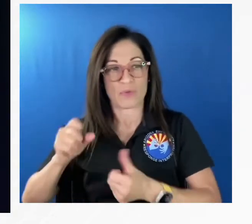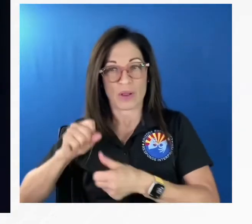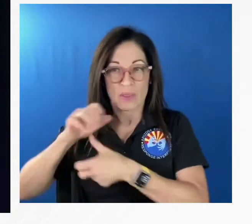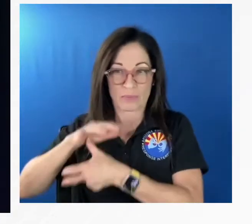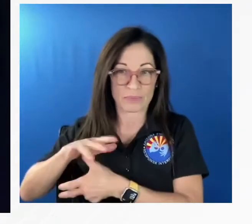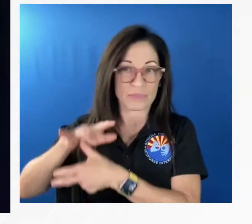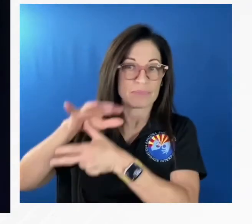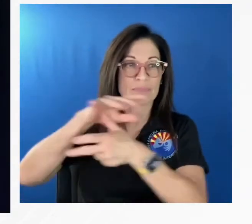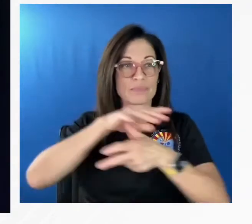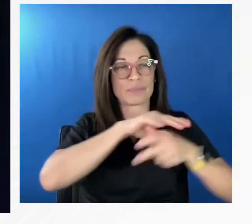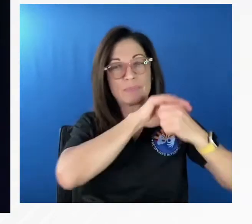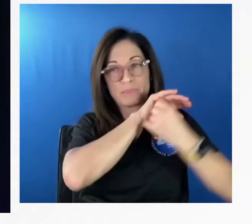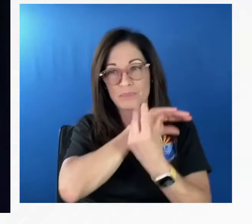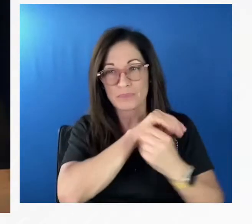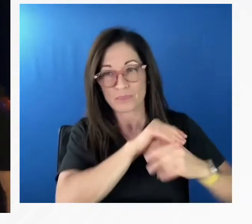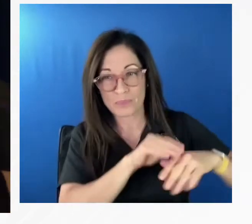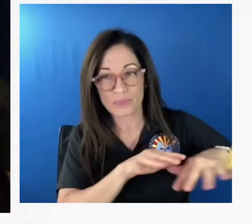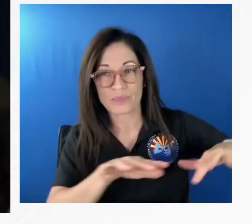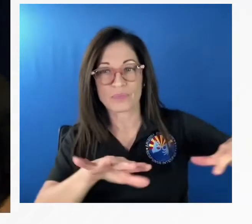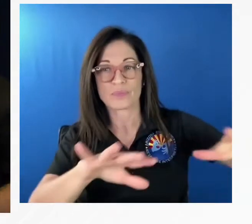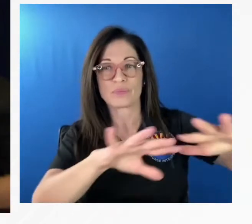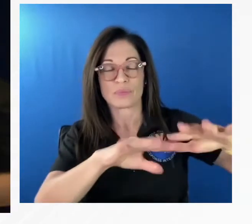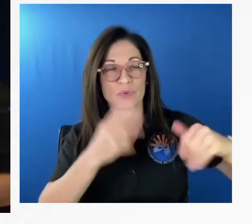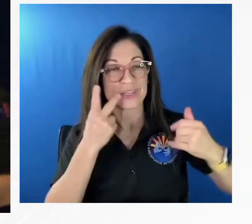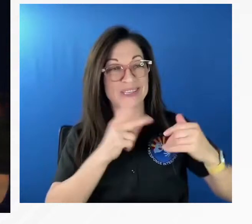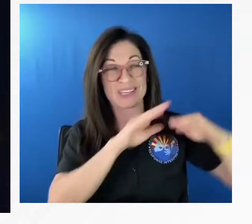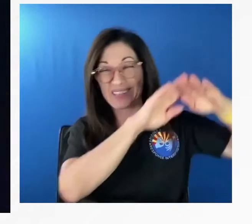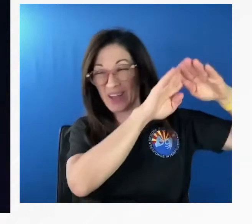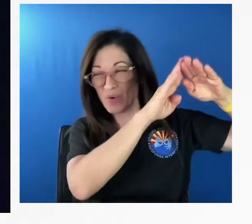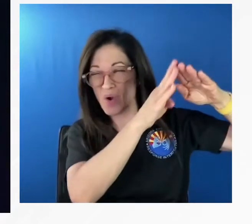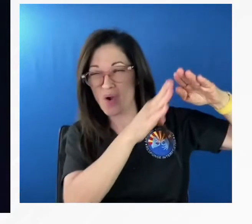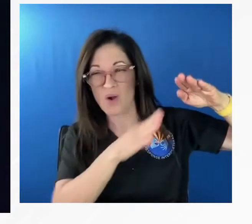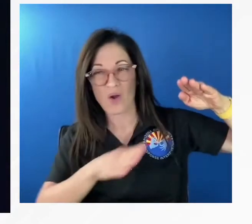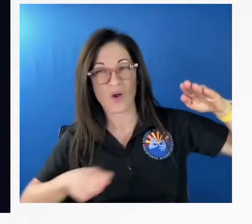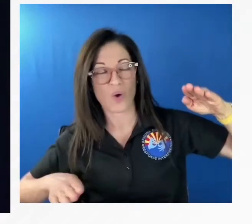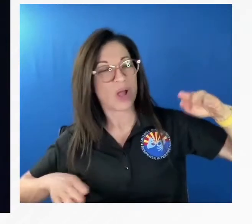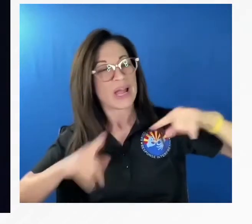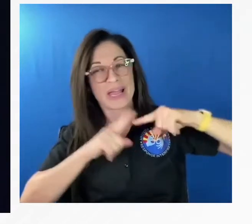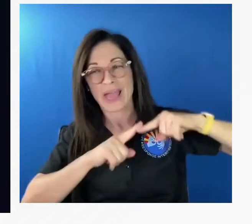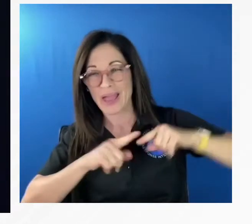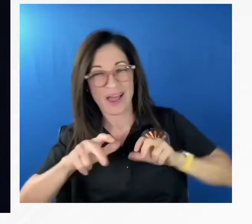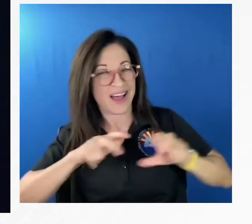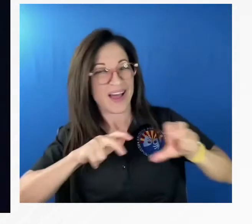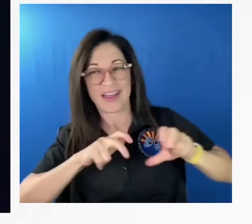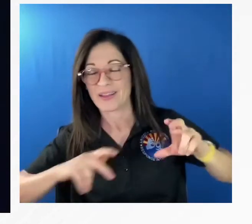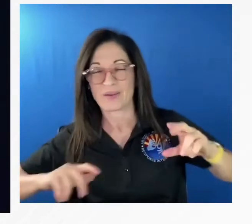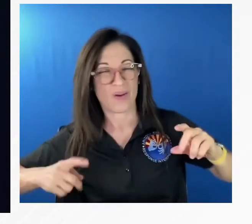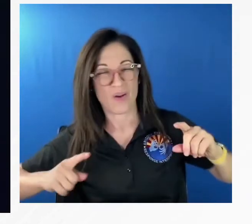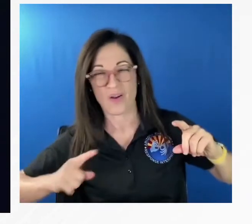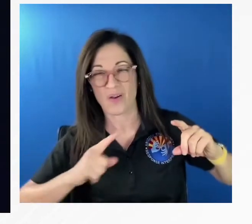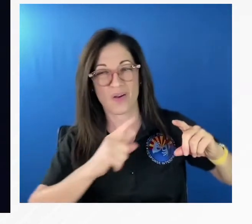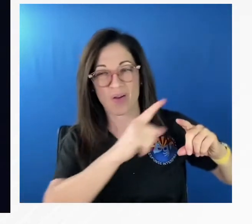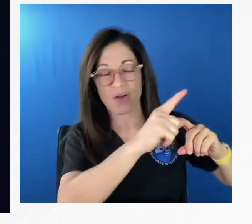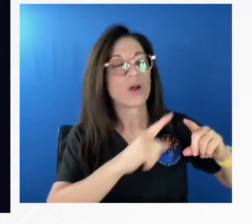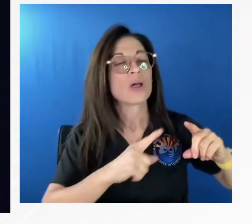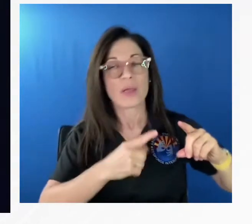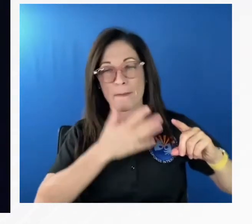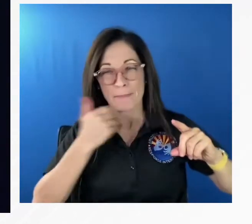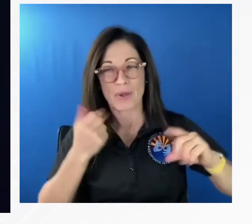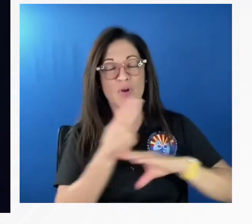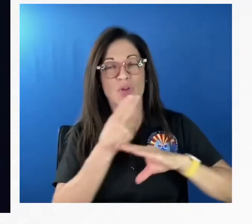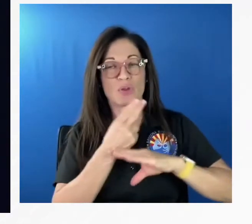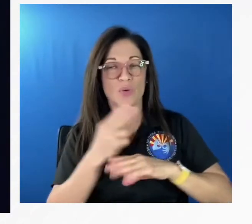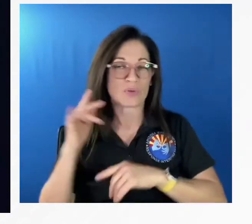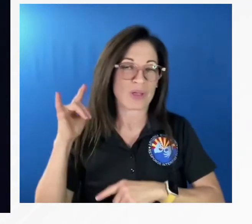here. You can see how steep the topography is in there. It's so difficult to get boots on the ground, and crews to be able to commit in something that's that